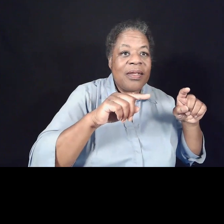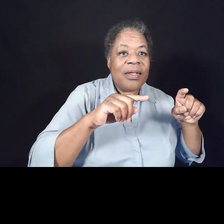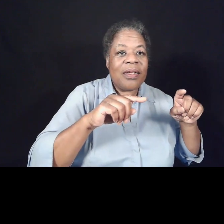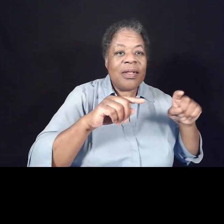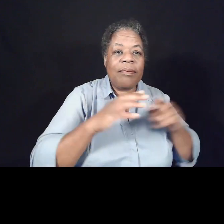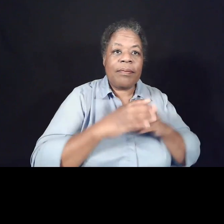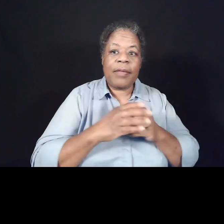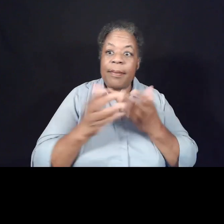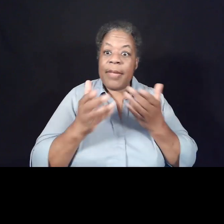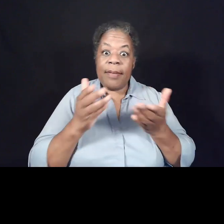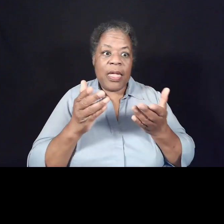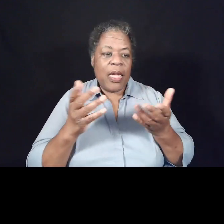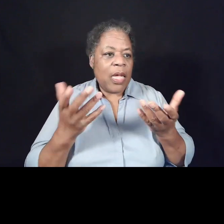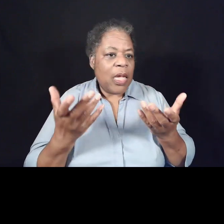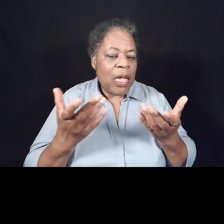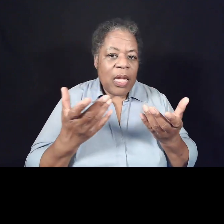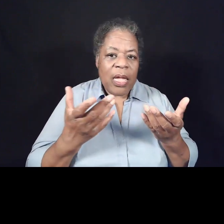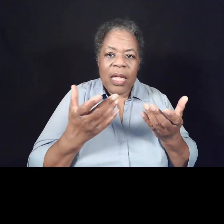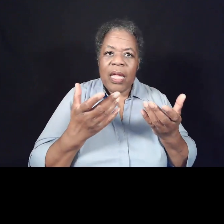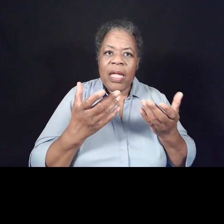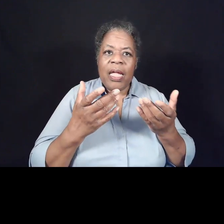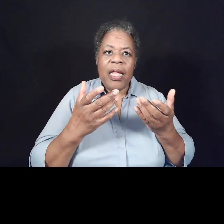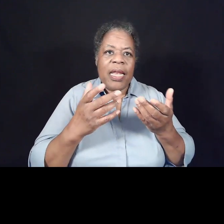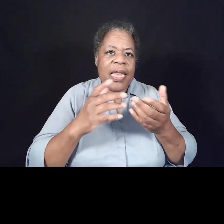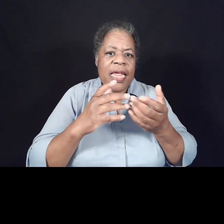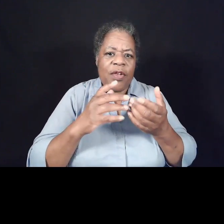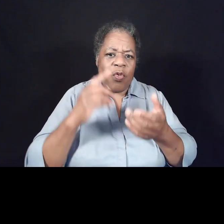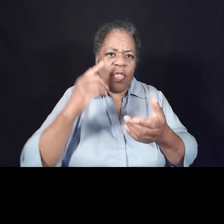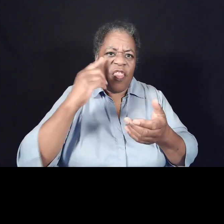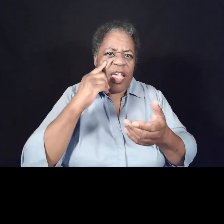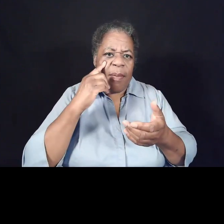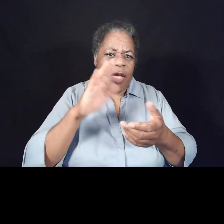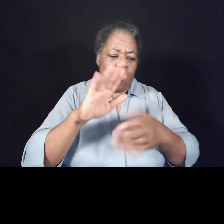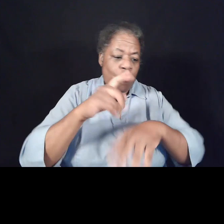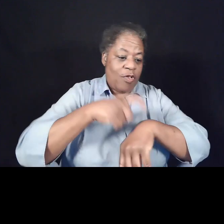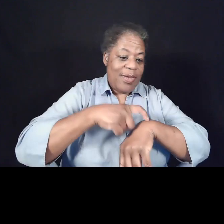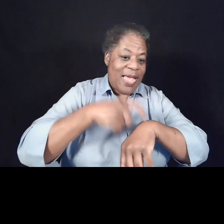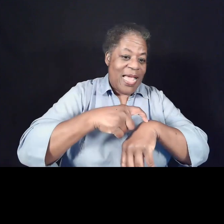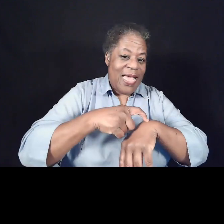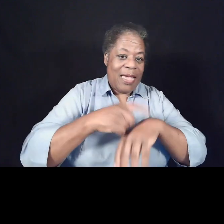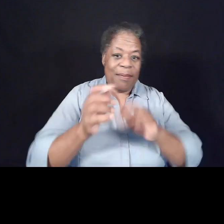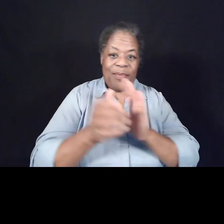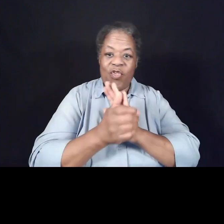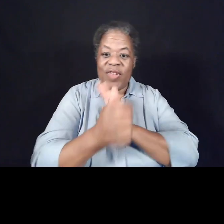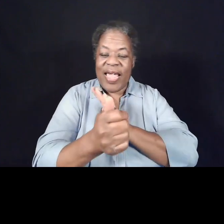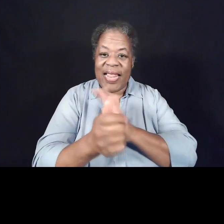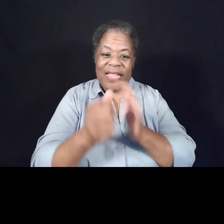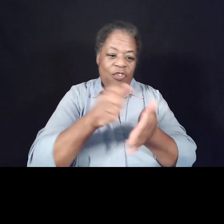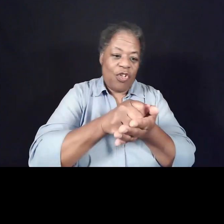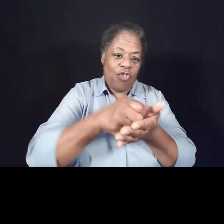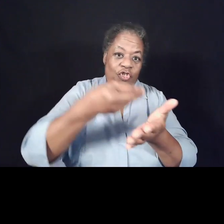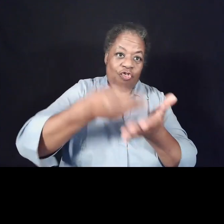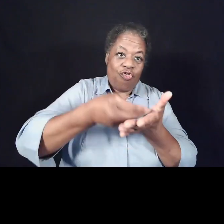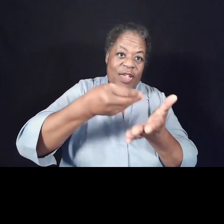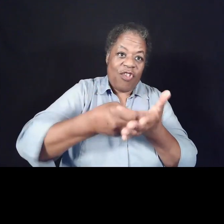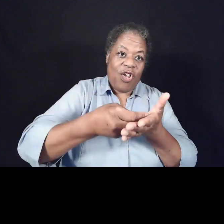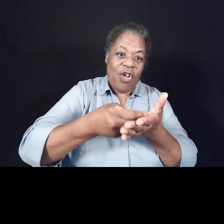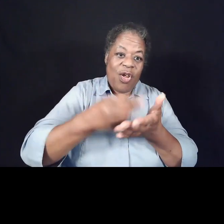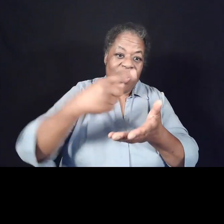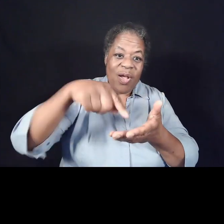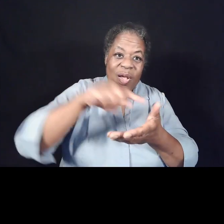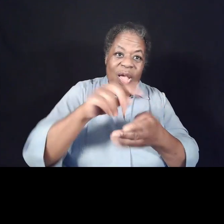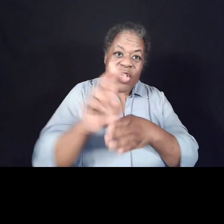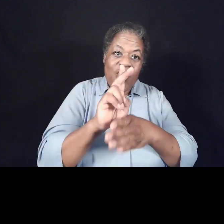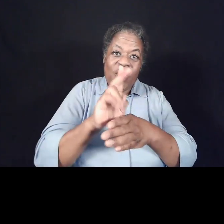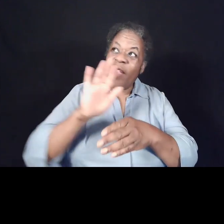Maybe you need to recalibrate the stewardship of your time or your talents or your treasure. Are you using them for God's